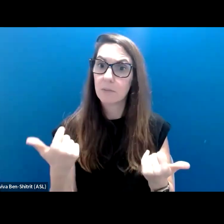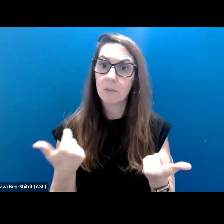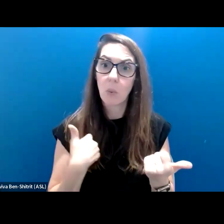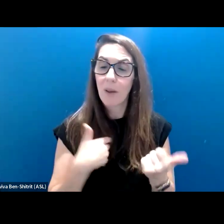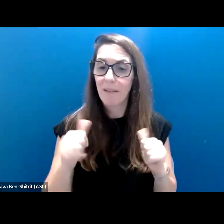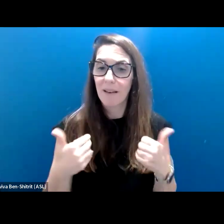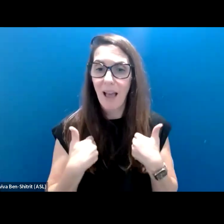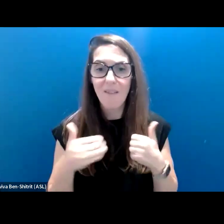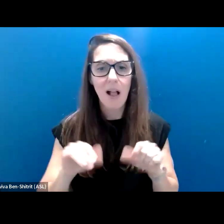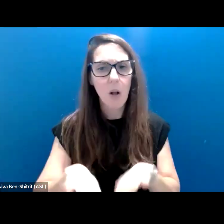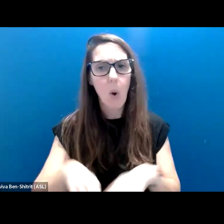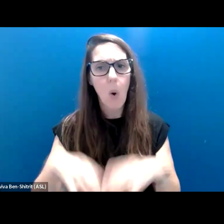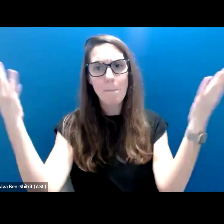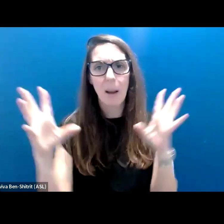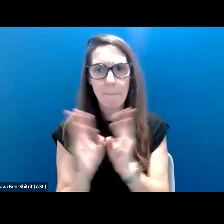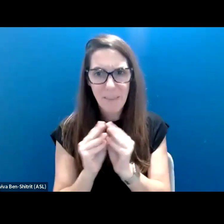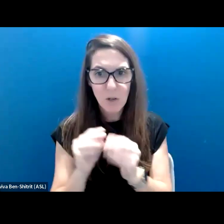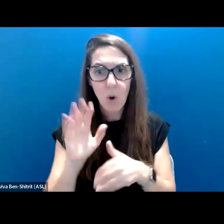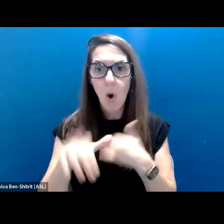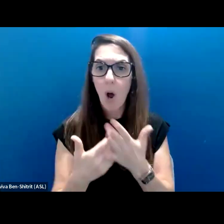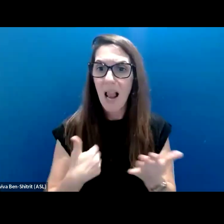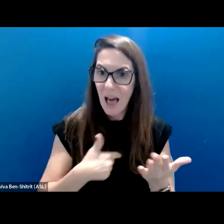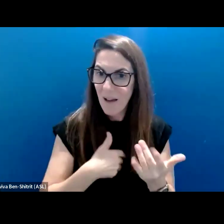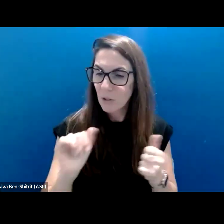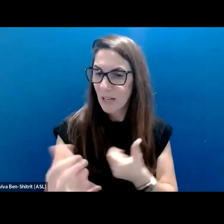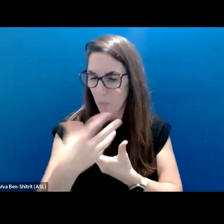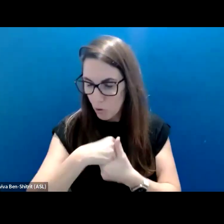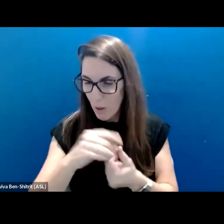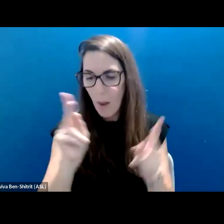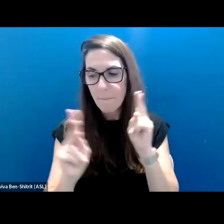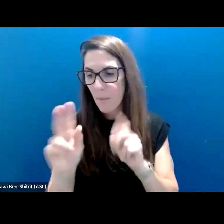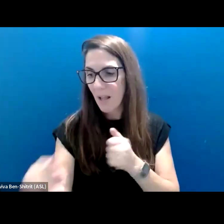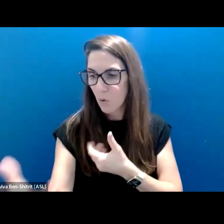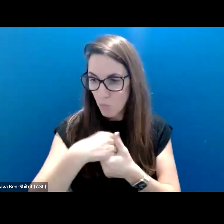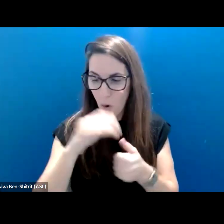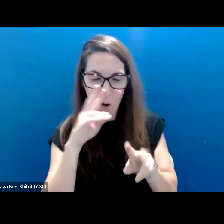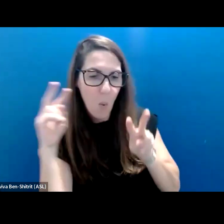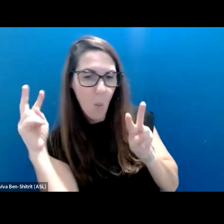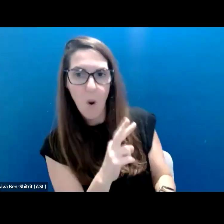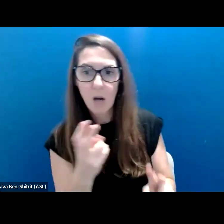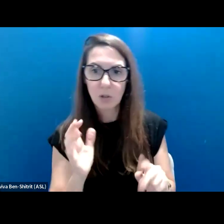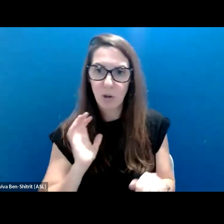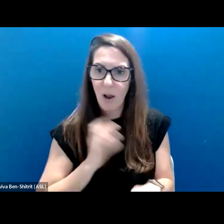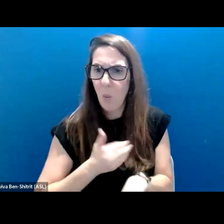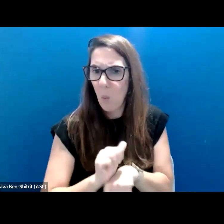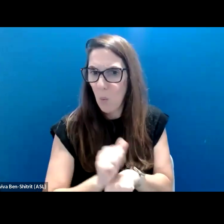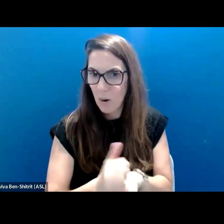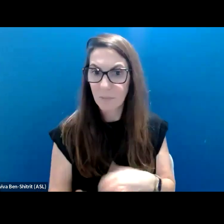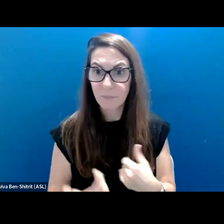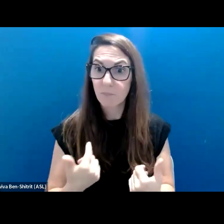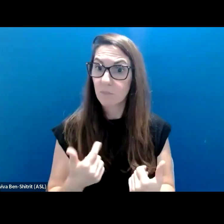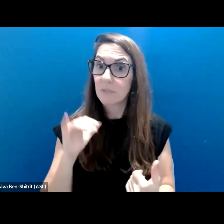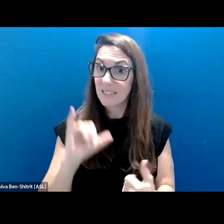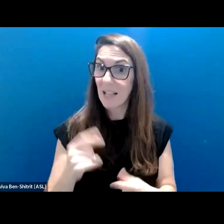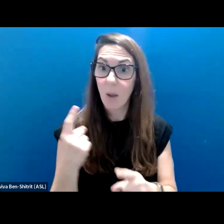this would be an open meeting where we can all participate, where the public can participate and watch what we're doing, that is appropriately